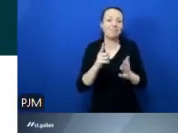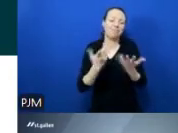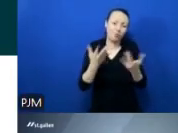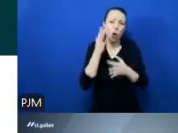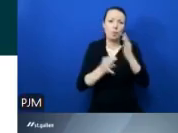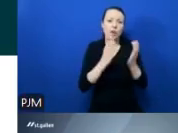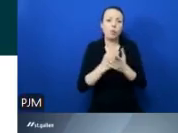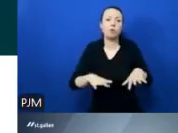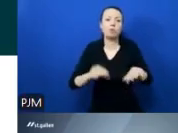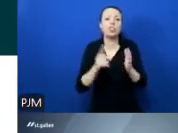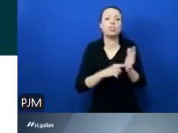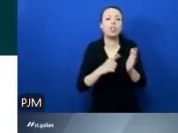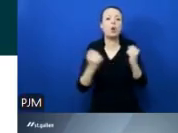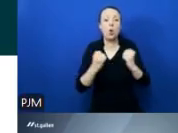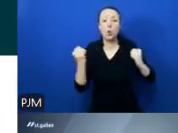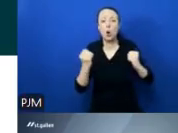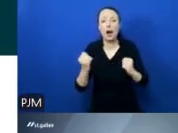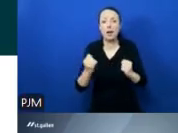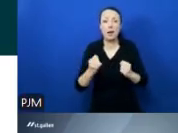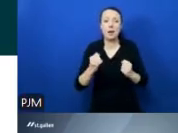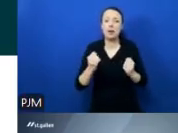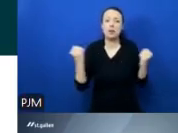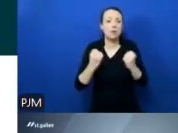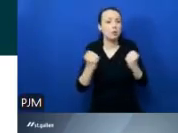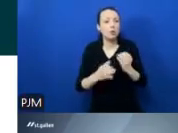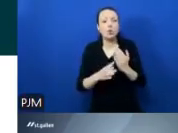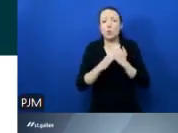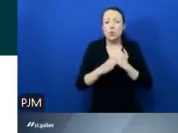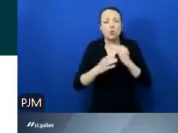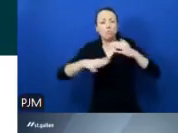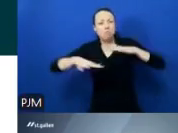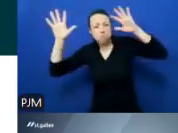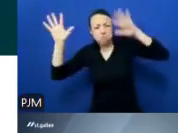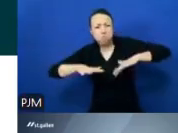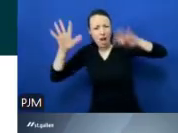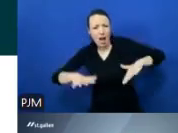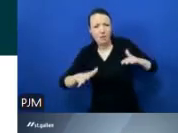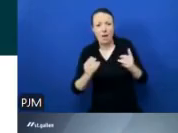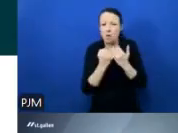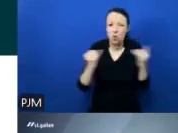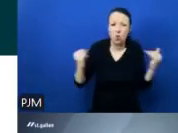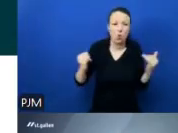phenomenon. But also, as I have mentioned, there are extreme precipitation events, and then the sponge city, in this case,